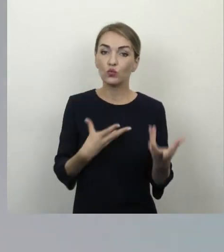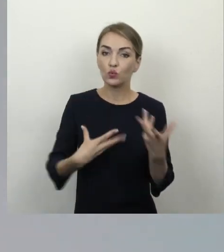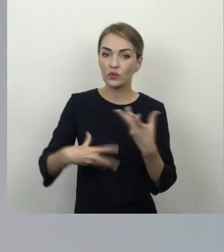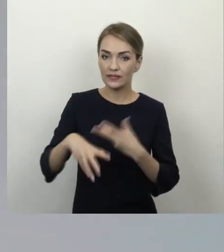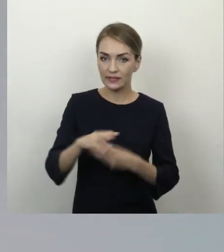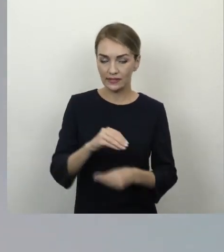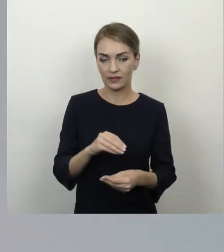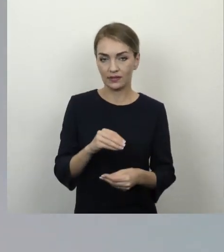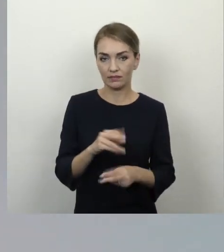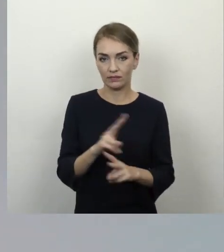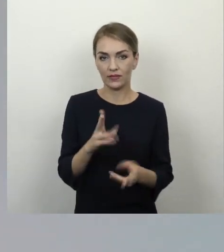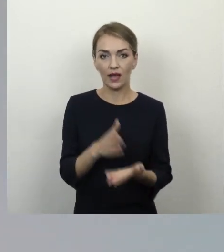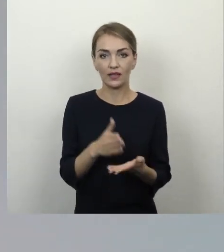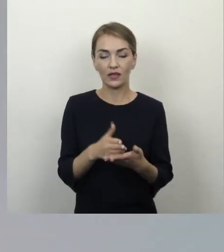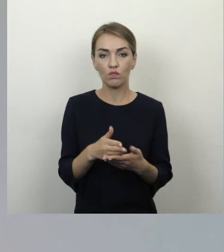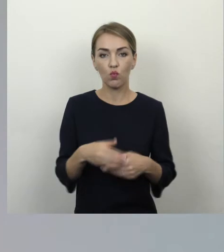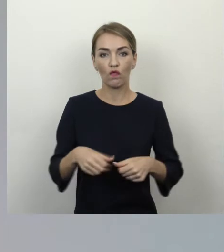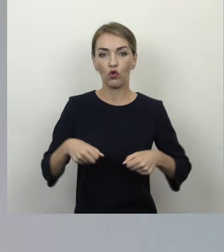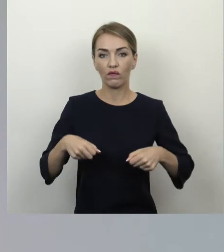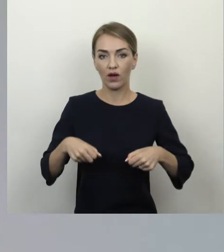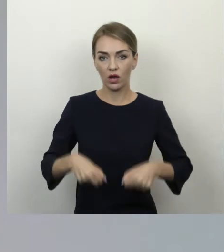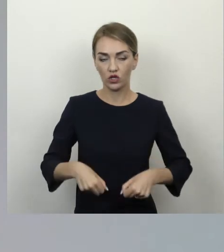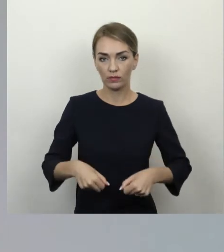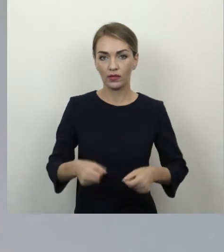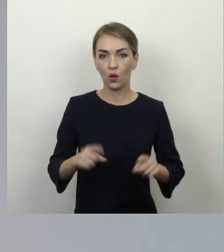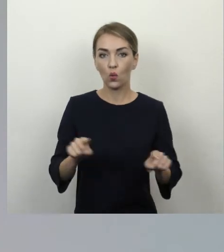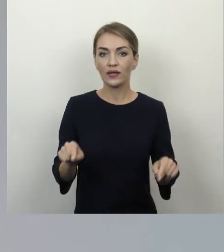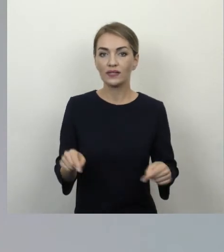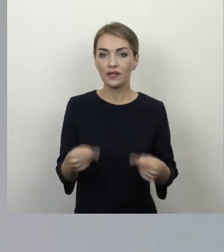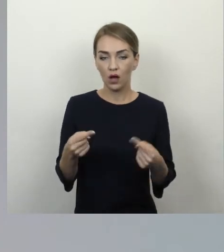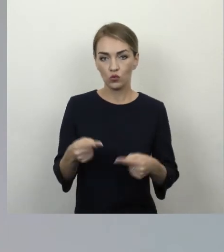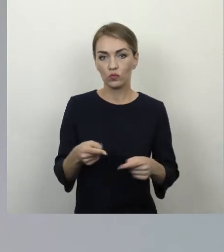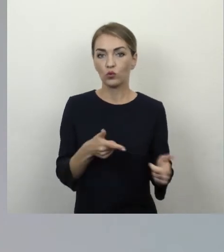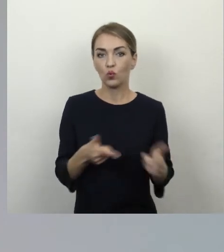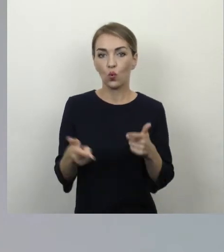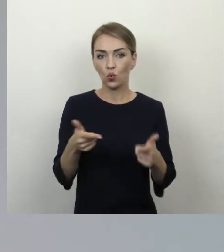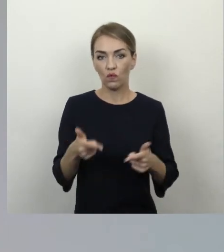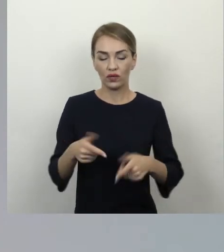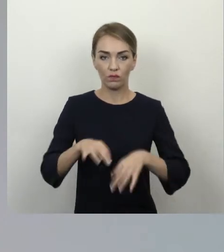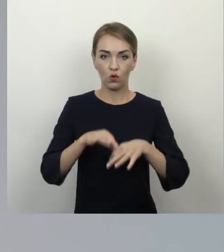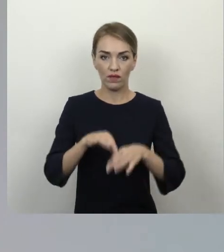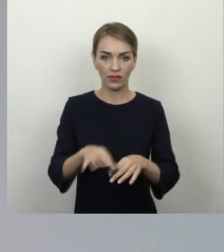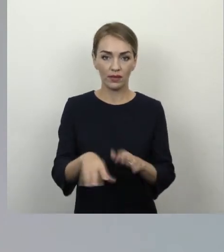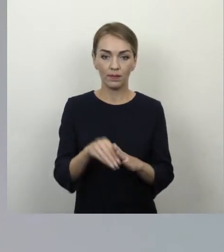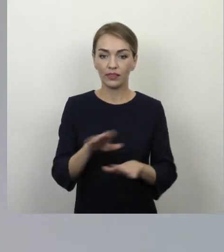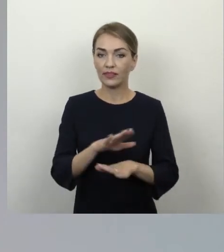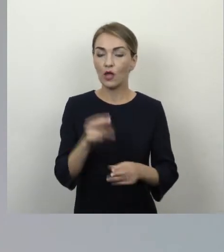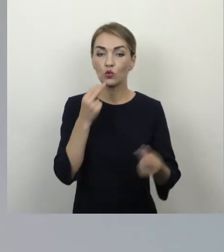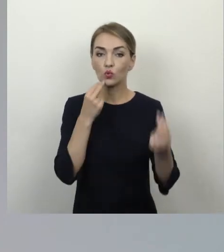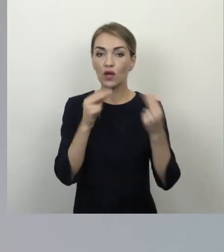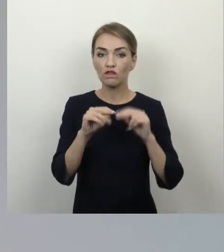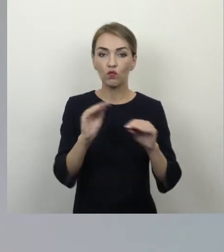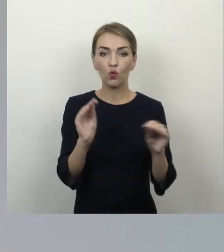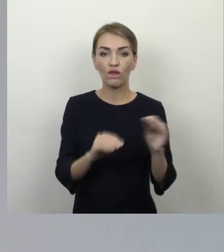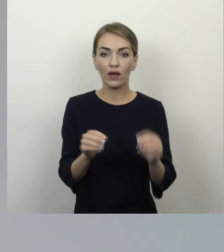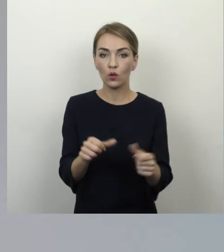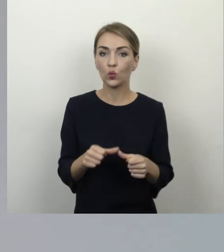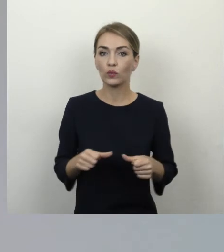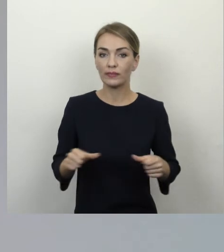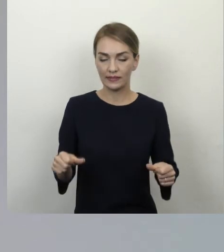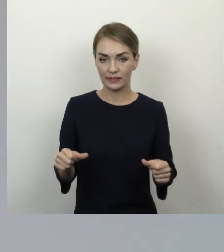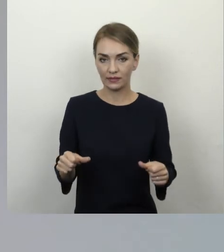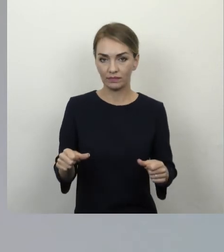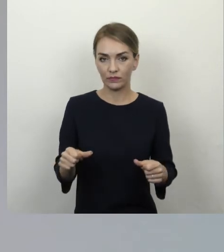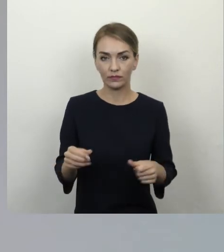the bearers, but of the persons who are authorized to organize the preparation of the elections. And the